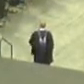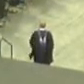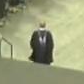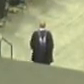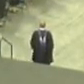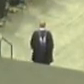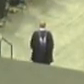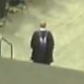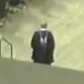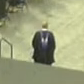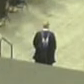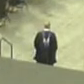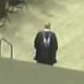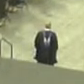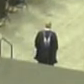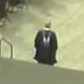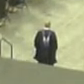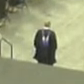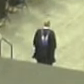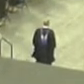Caden Lewis.